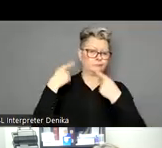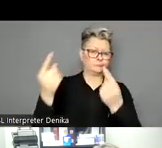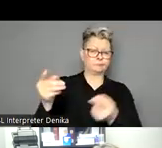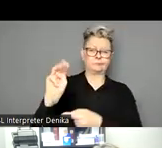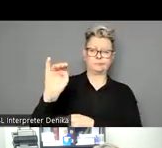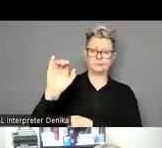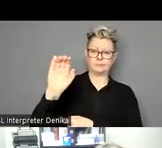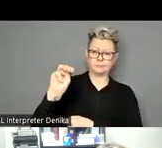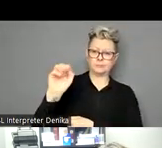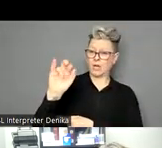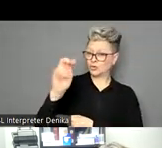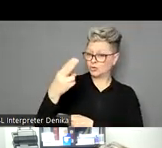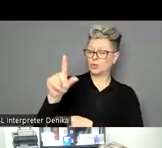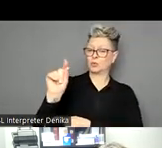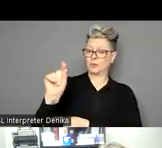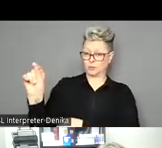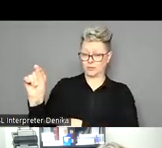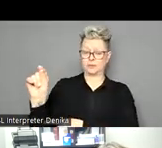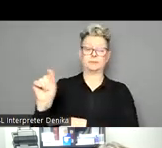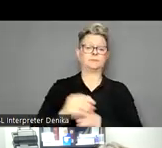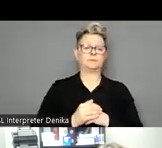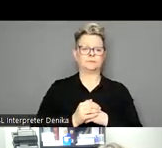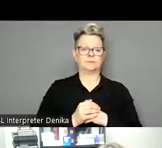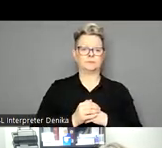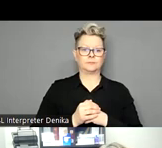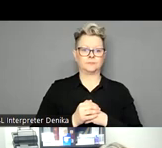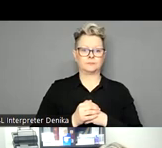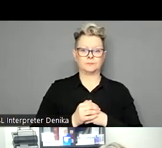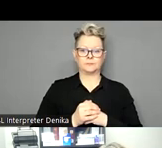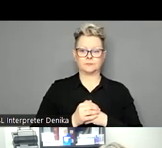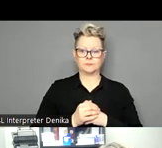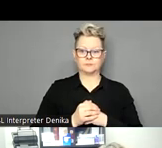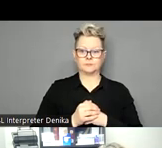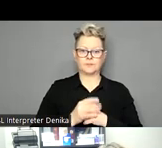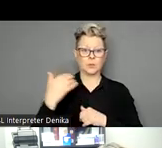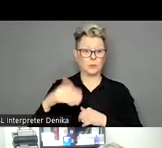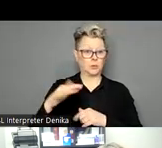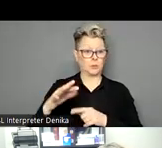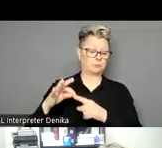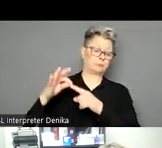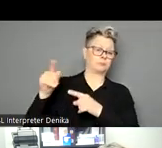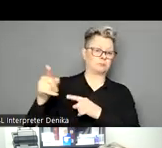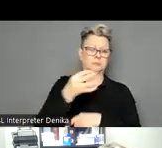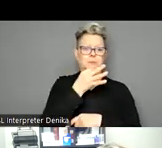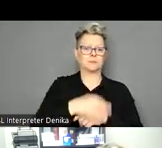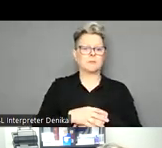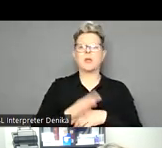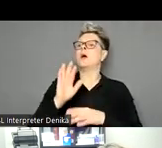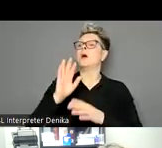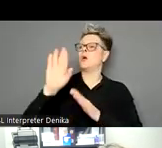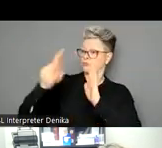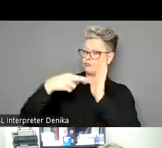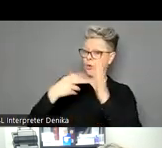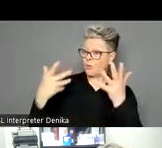of 2020. Oh, that's a special date. In that role, she does her best to